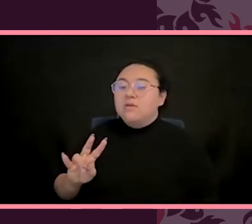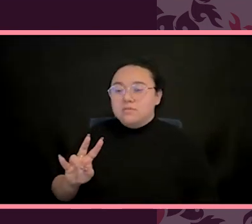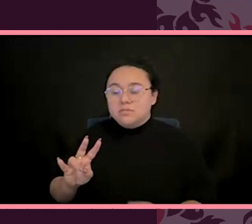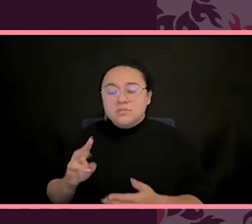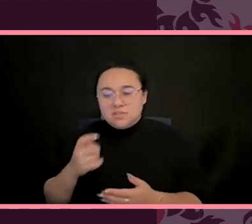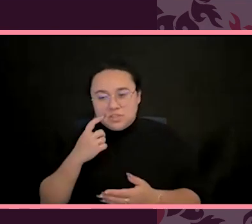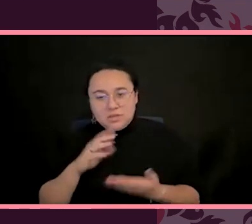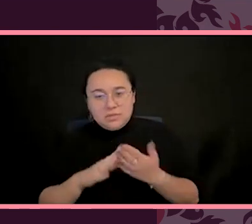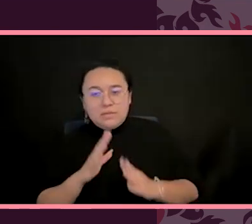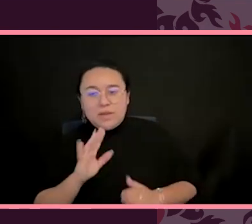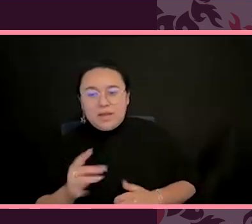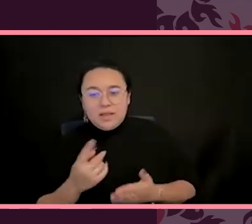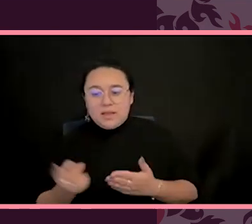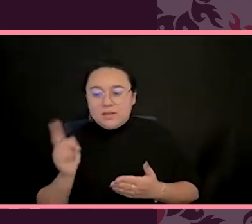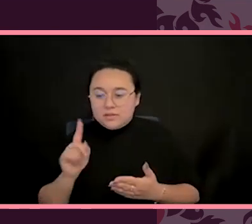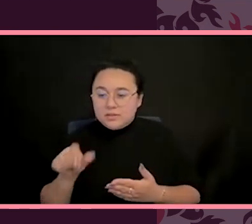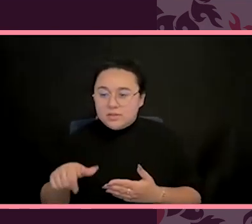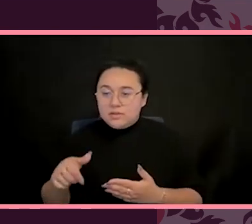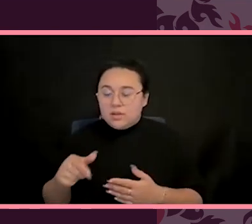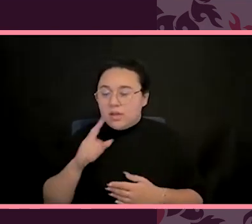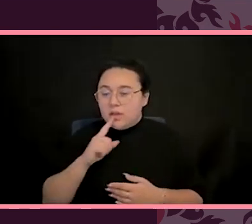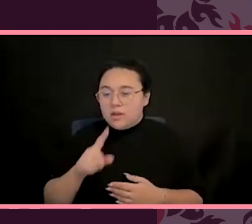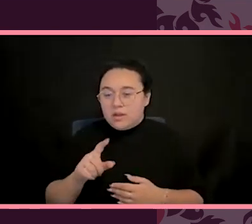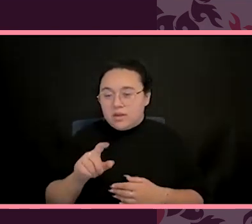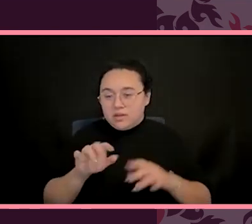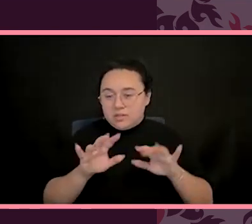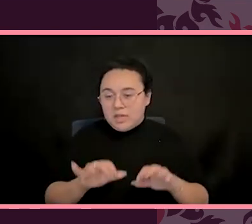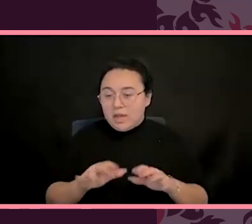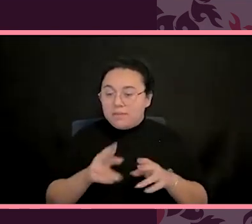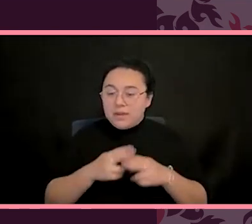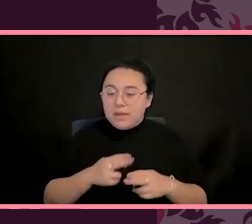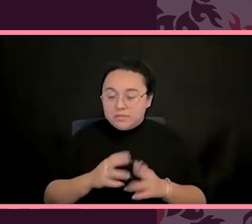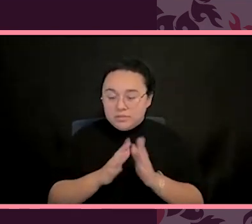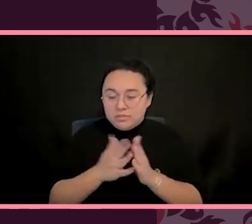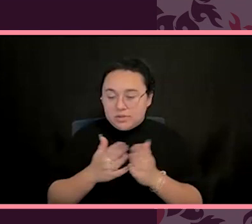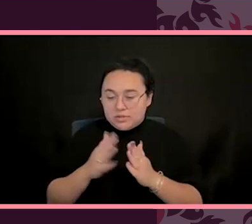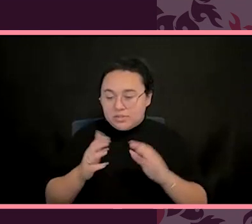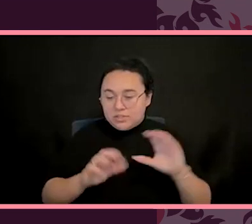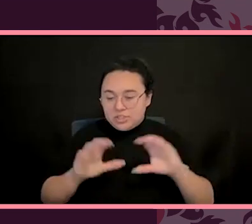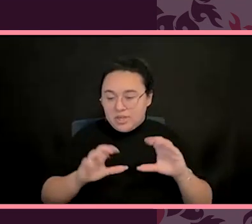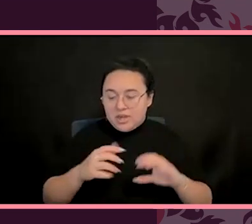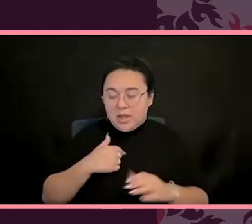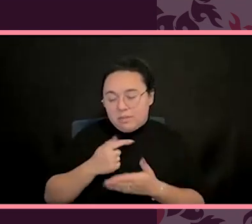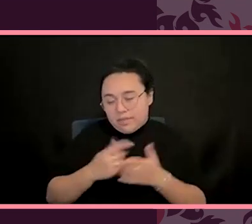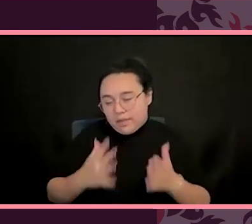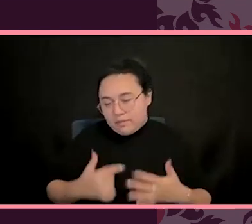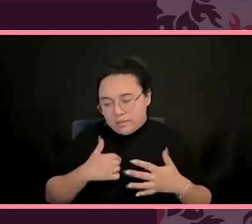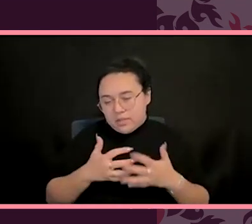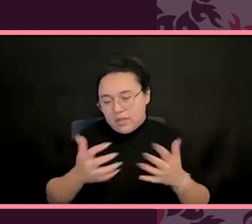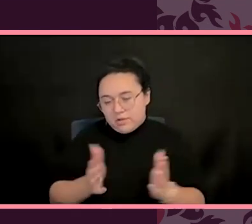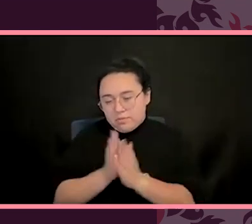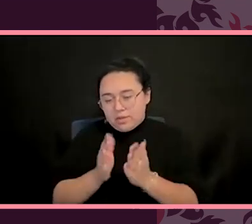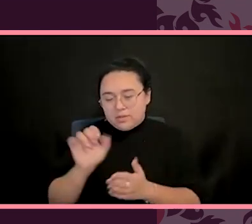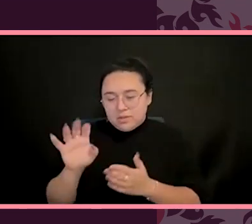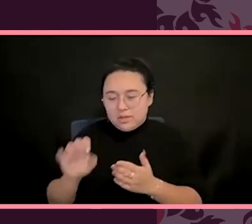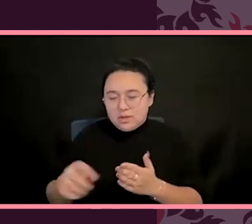But one, I'll drop some names of books in the chat, because being a therapist, I also have a lot of books, and so I have a lot of book names